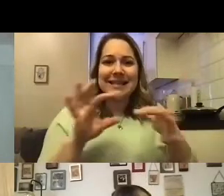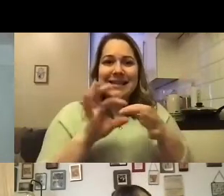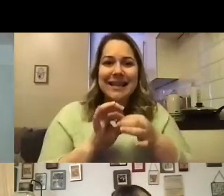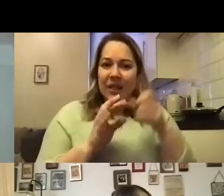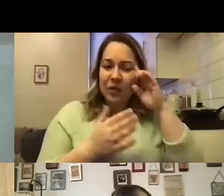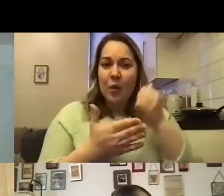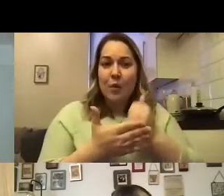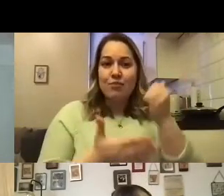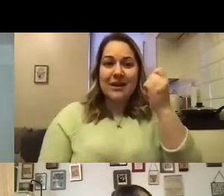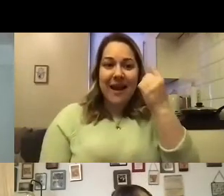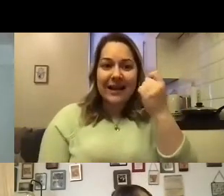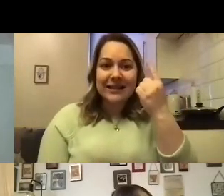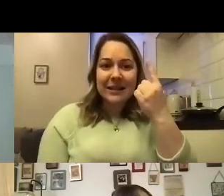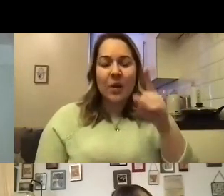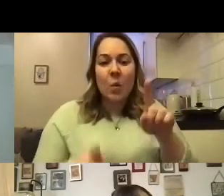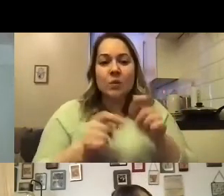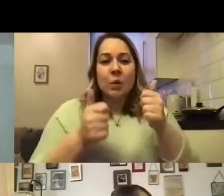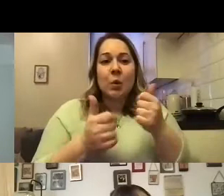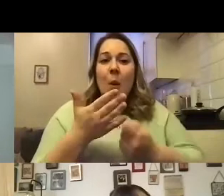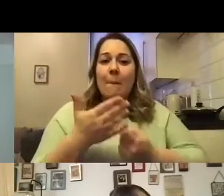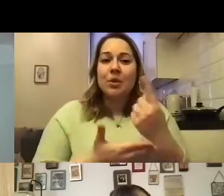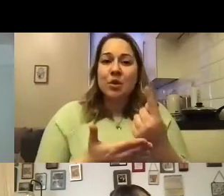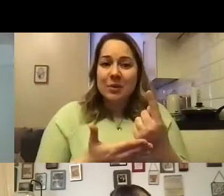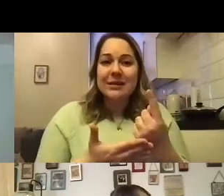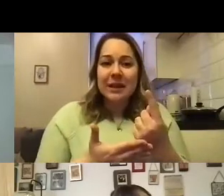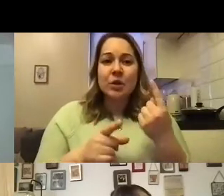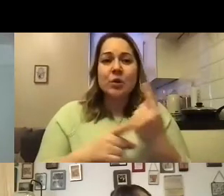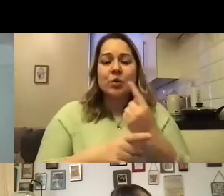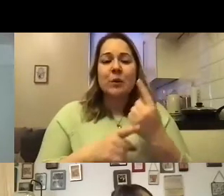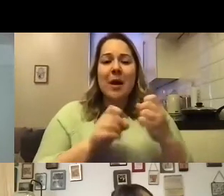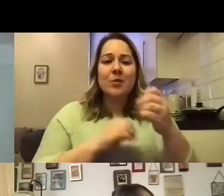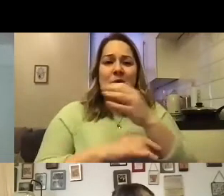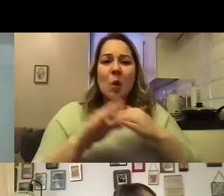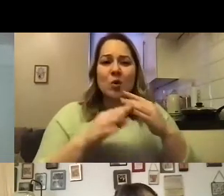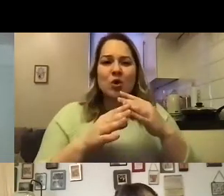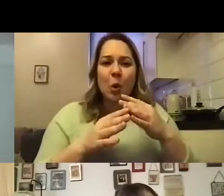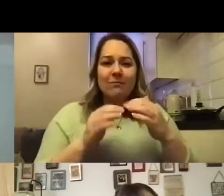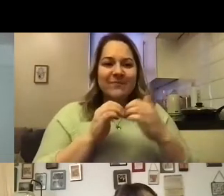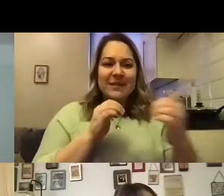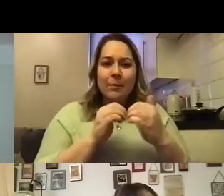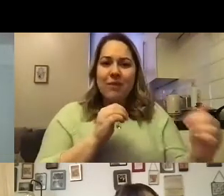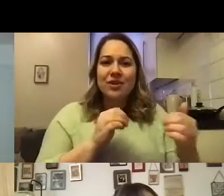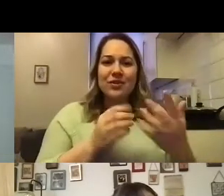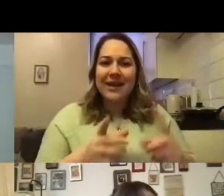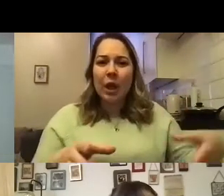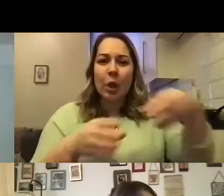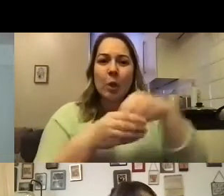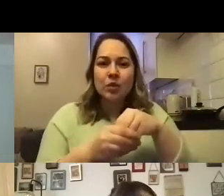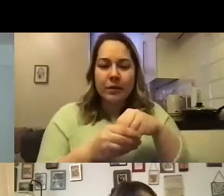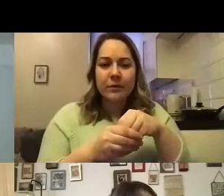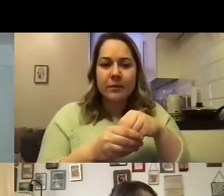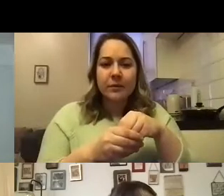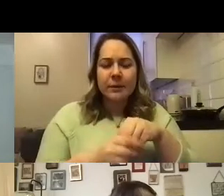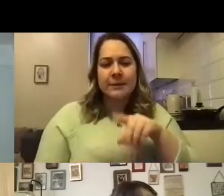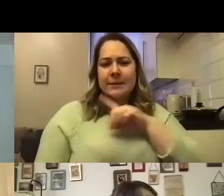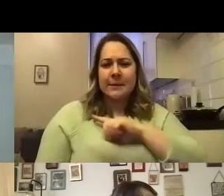idea. And then I thought it was an opportunity to talk about social exclusion, knowing that I was interrogating myself